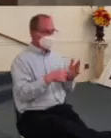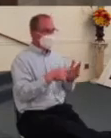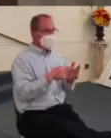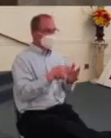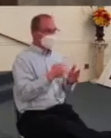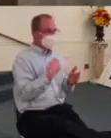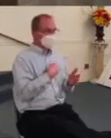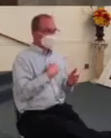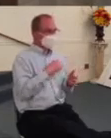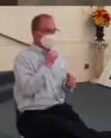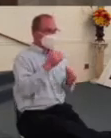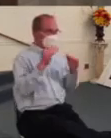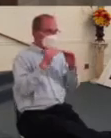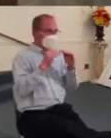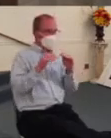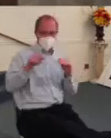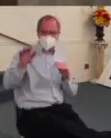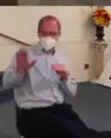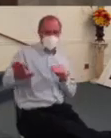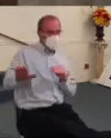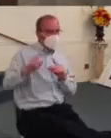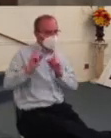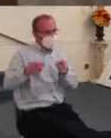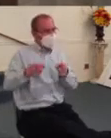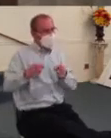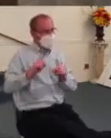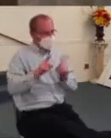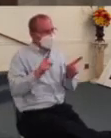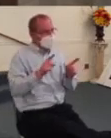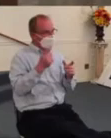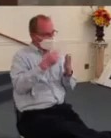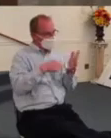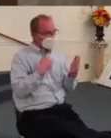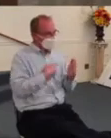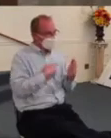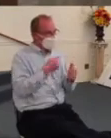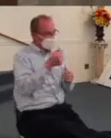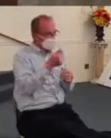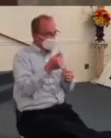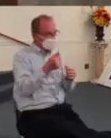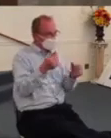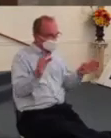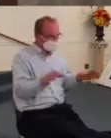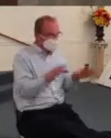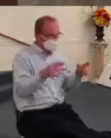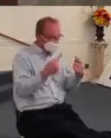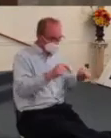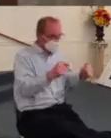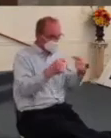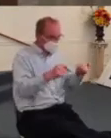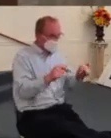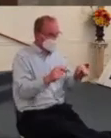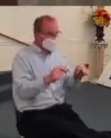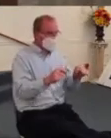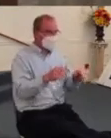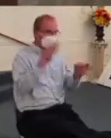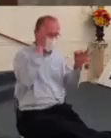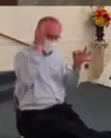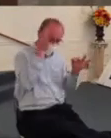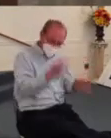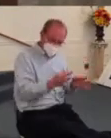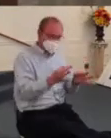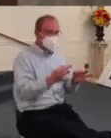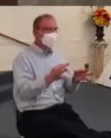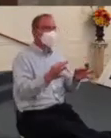it costs you a little bit of effort, a little bit of determination, if you please. Shake hands with the